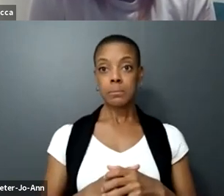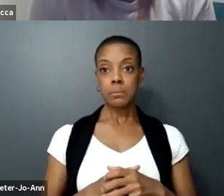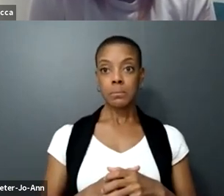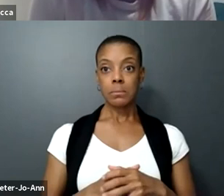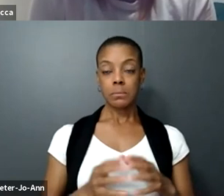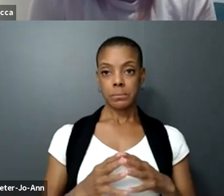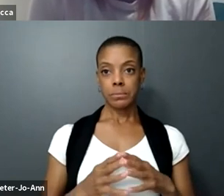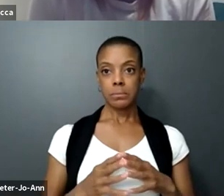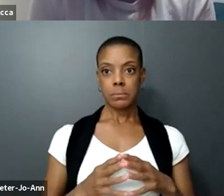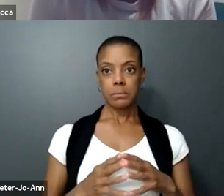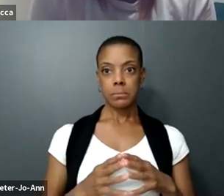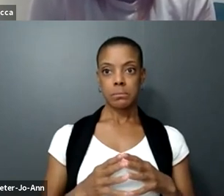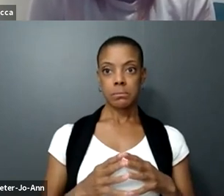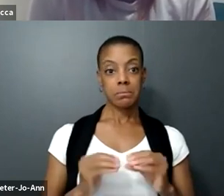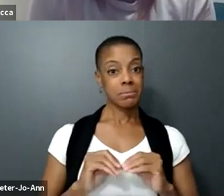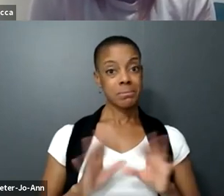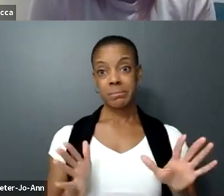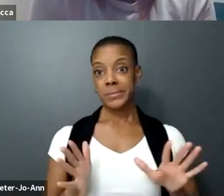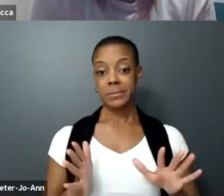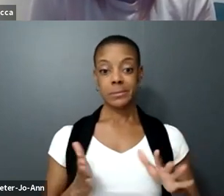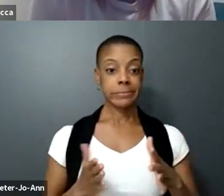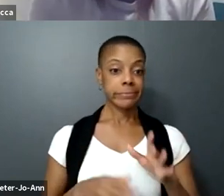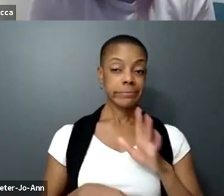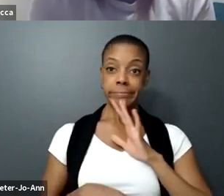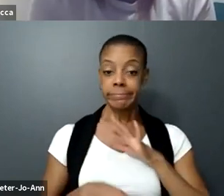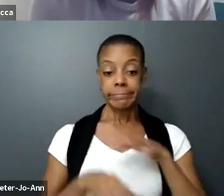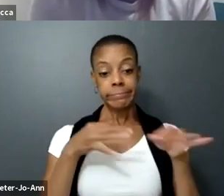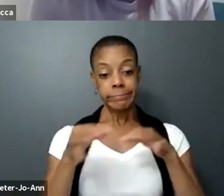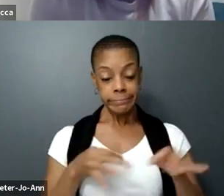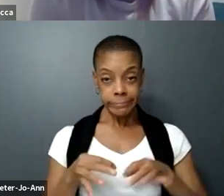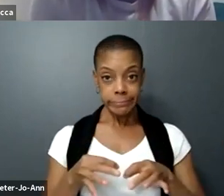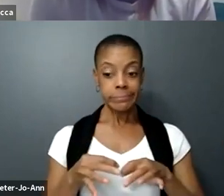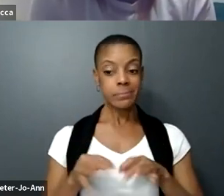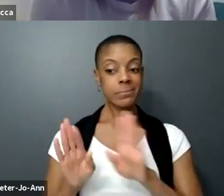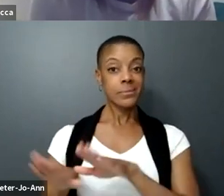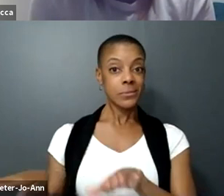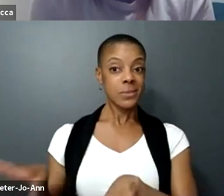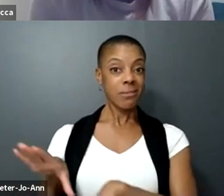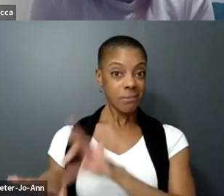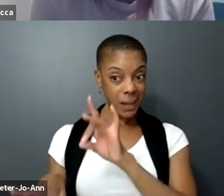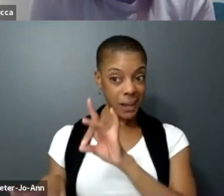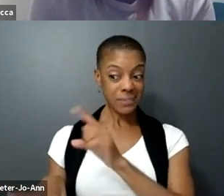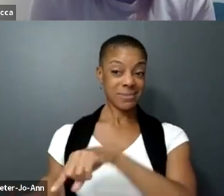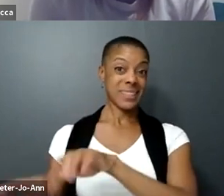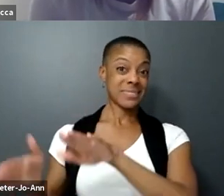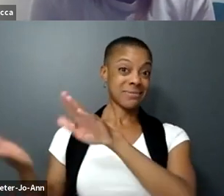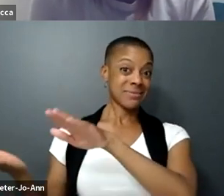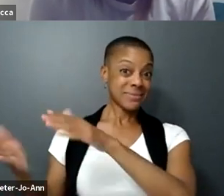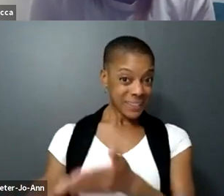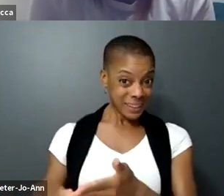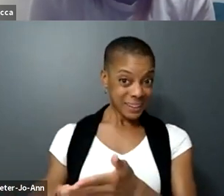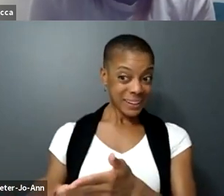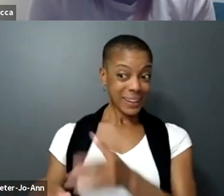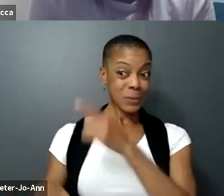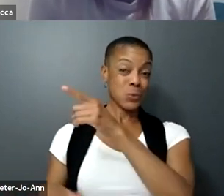just talking about how the children were found that they had passed on because the schools didn't treat them